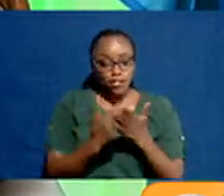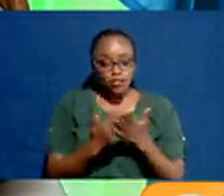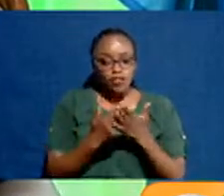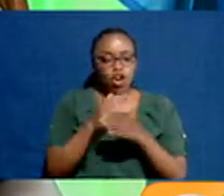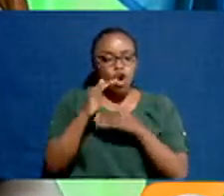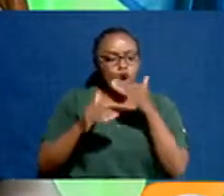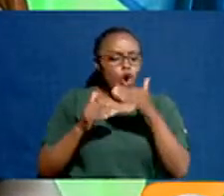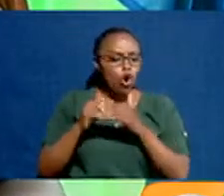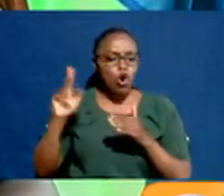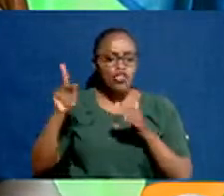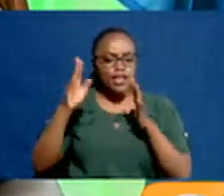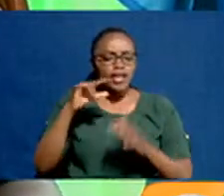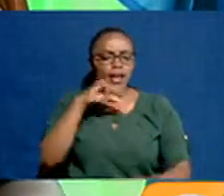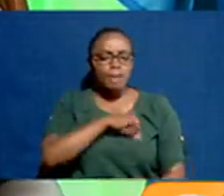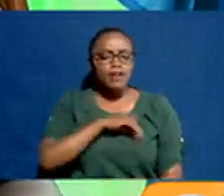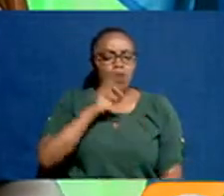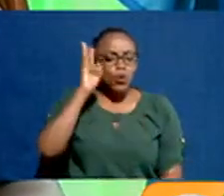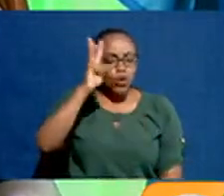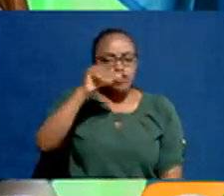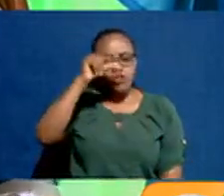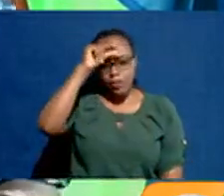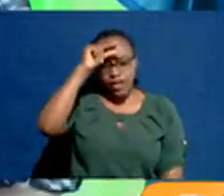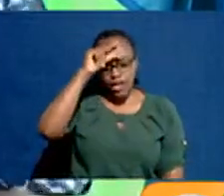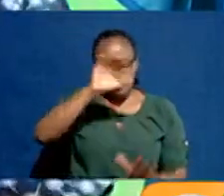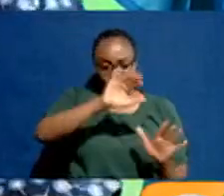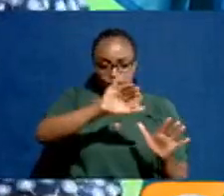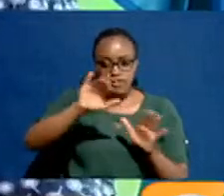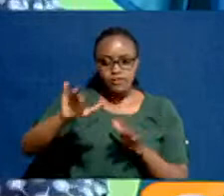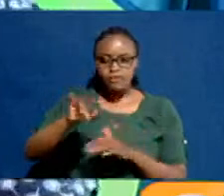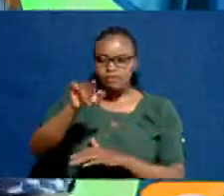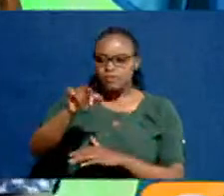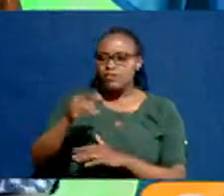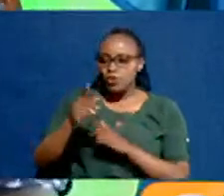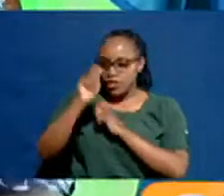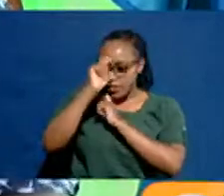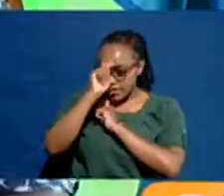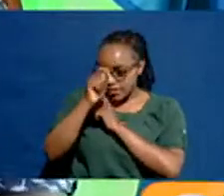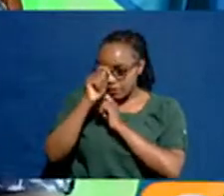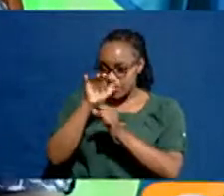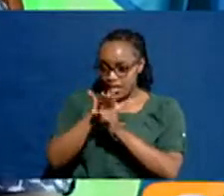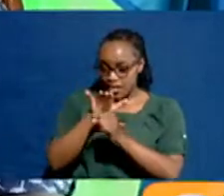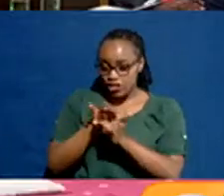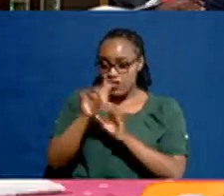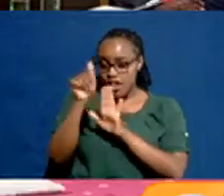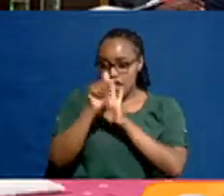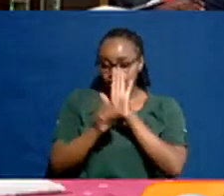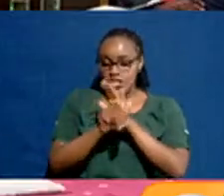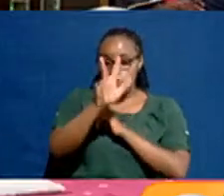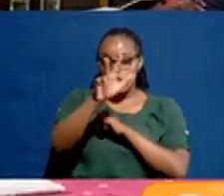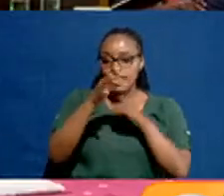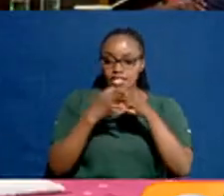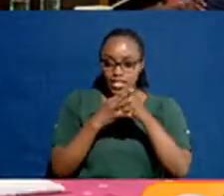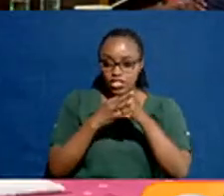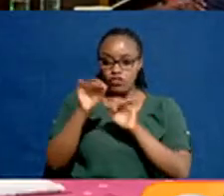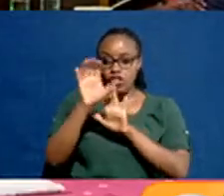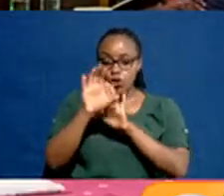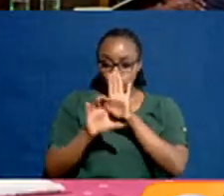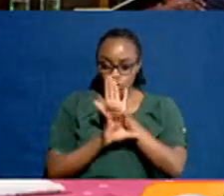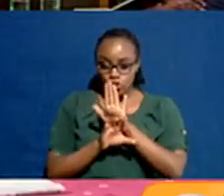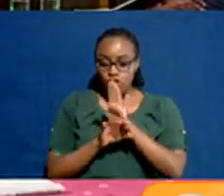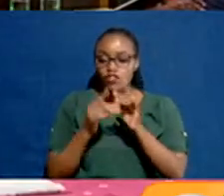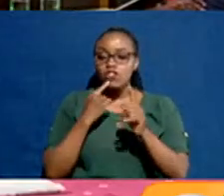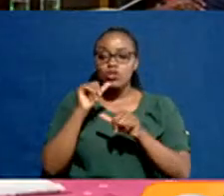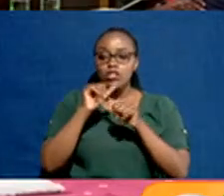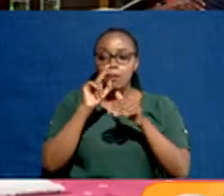every Kenyan will benefit from this government. Your Excellency, with all due respect, Article 38 of the Constitution